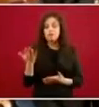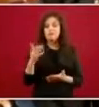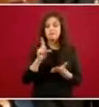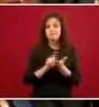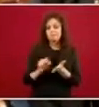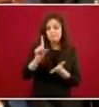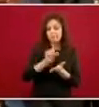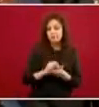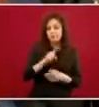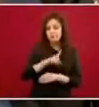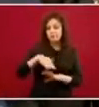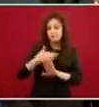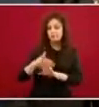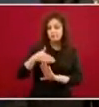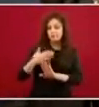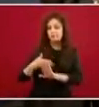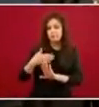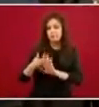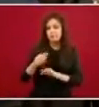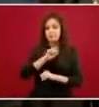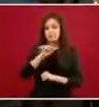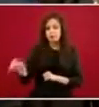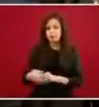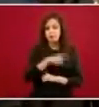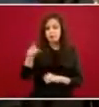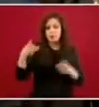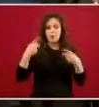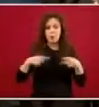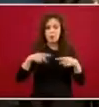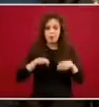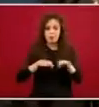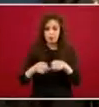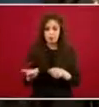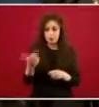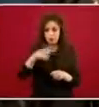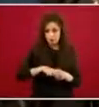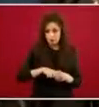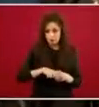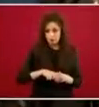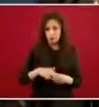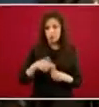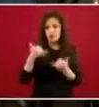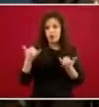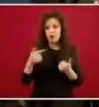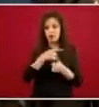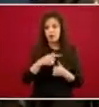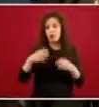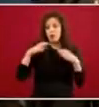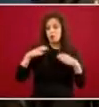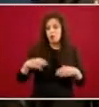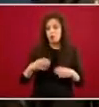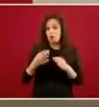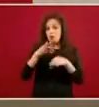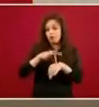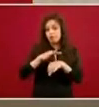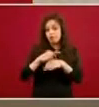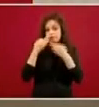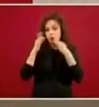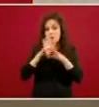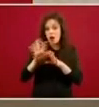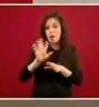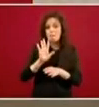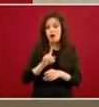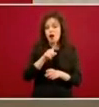And also, we would like to know, we've seen the threats online and in social media, but have there been